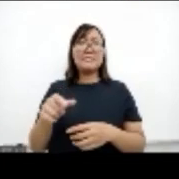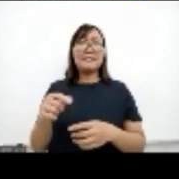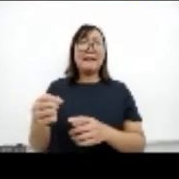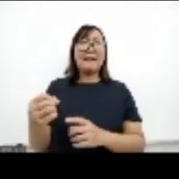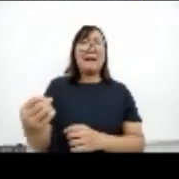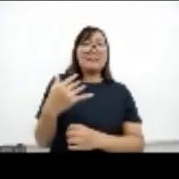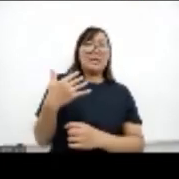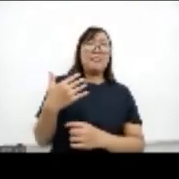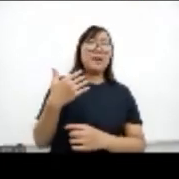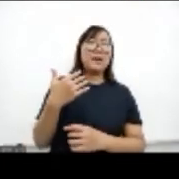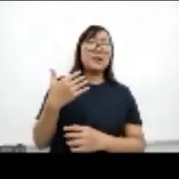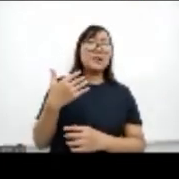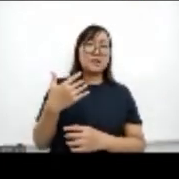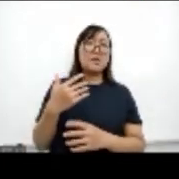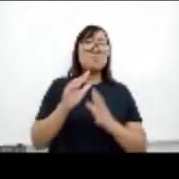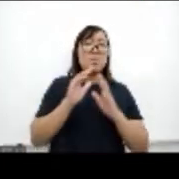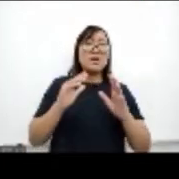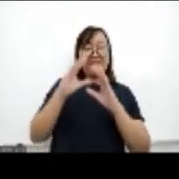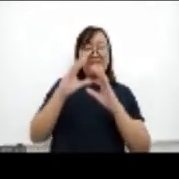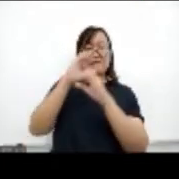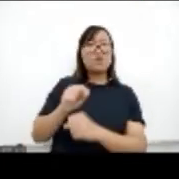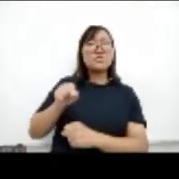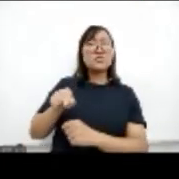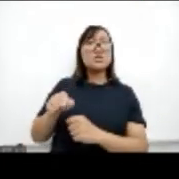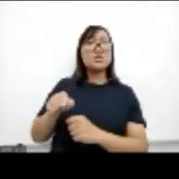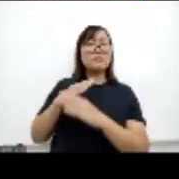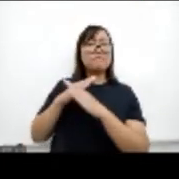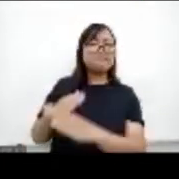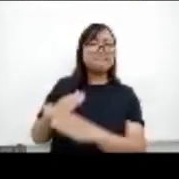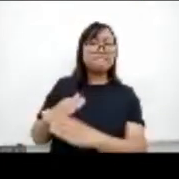Permisi om om om telolet tet